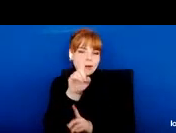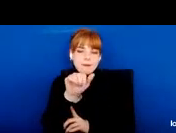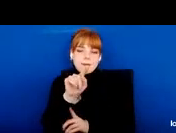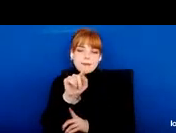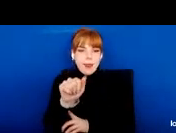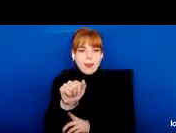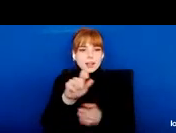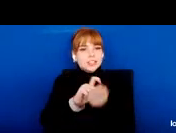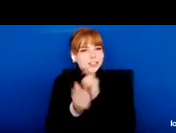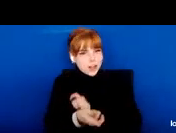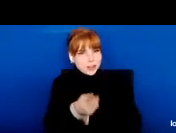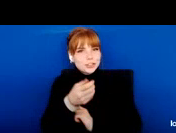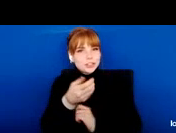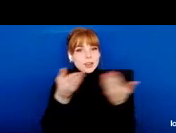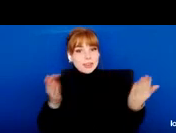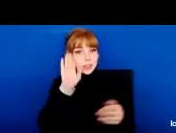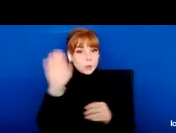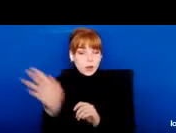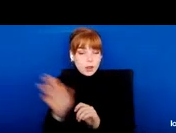Are there questions on that?